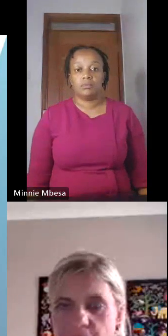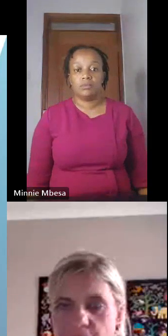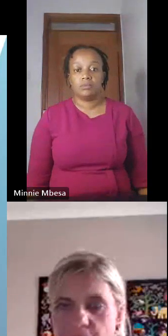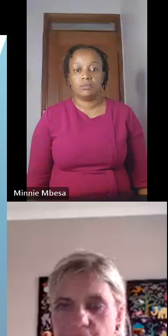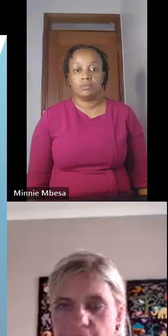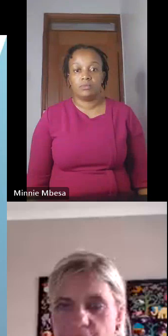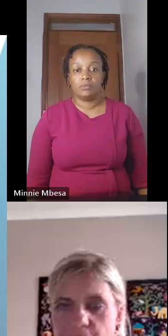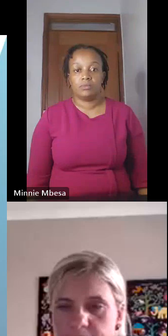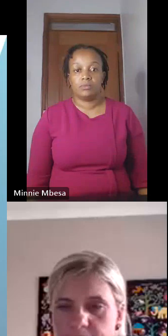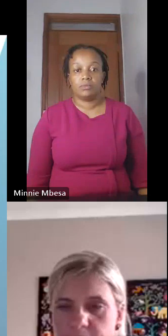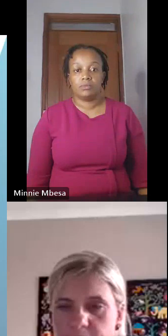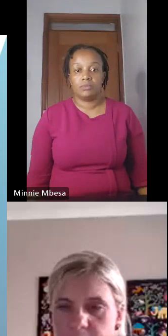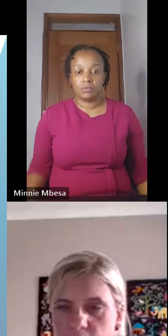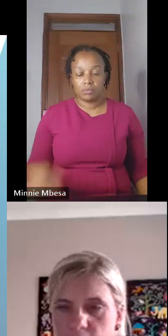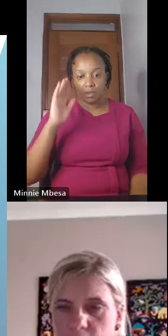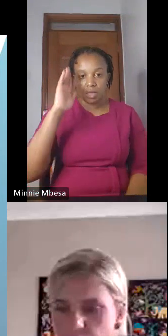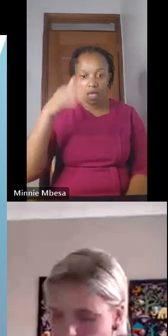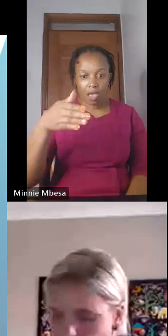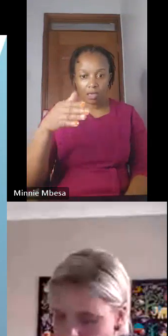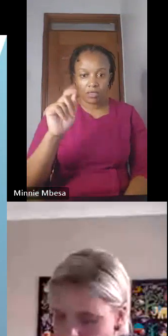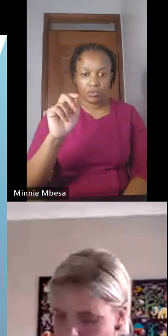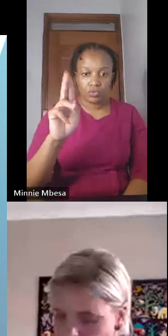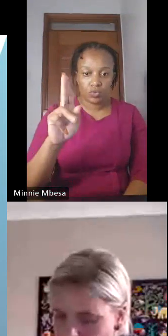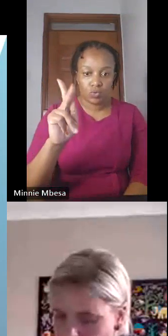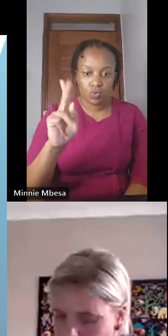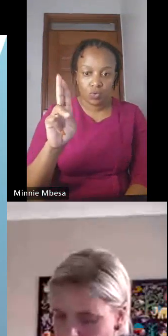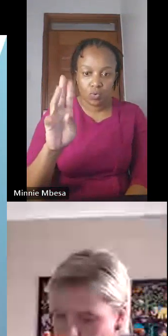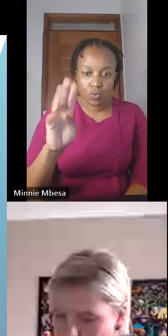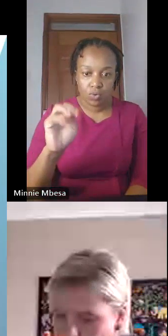Hi Tagumi, can you hear us? Can you ask your question?